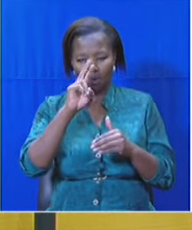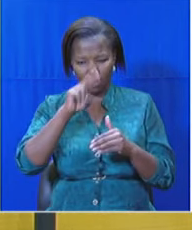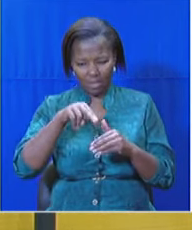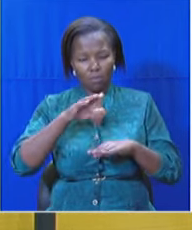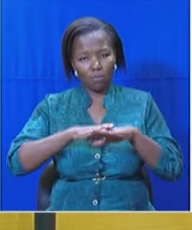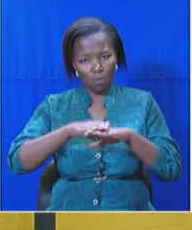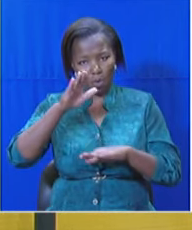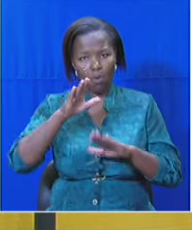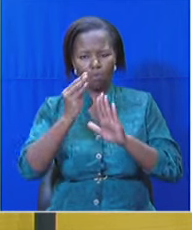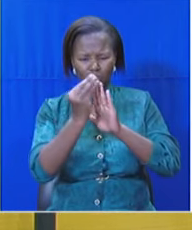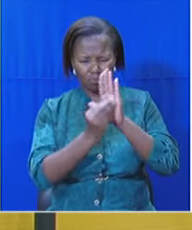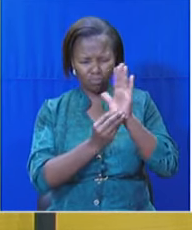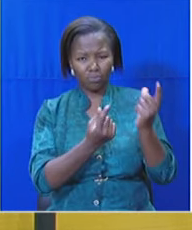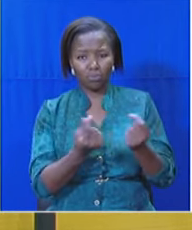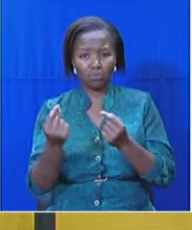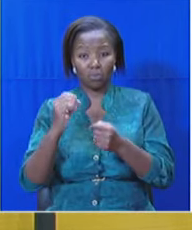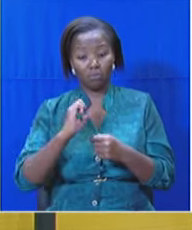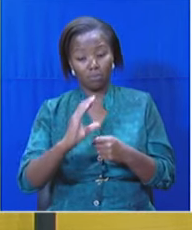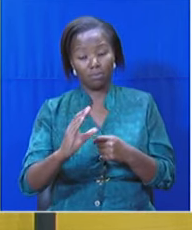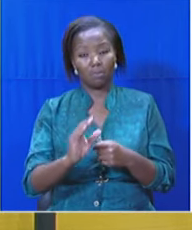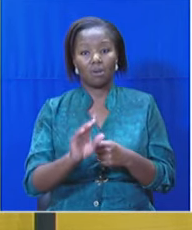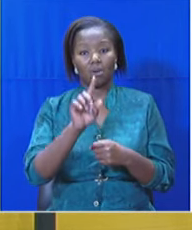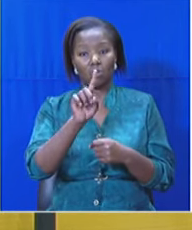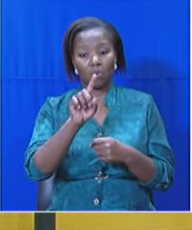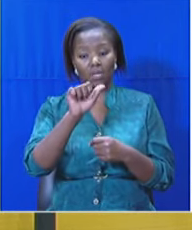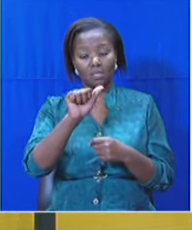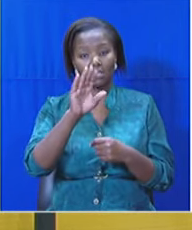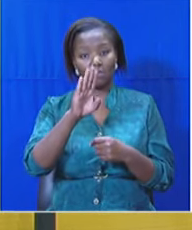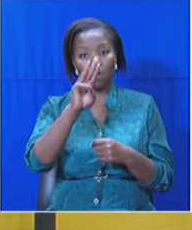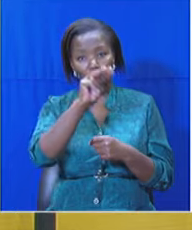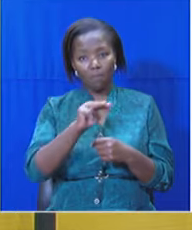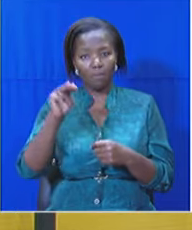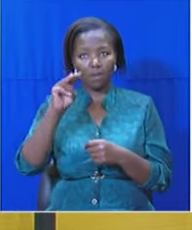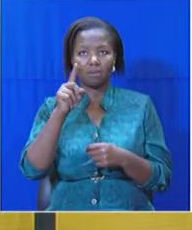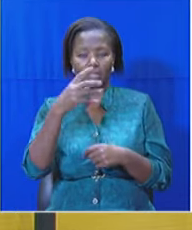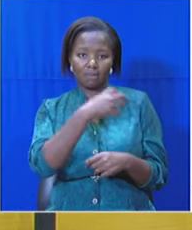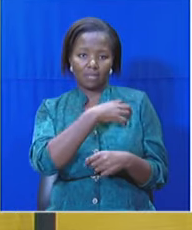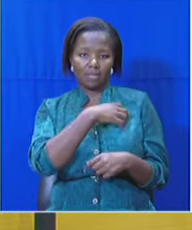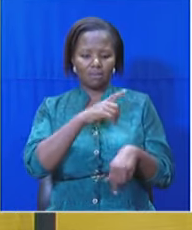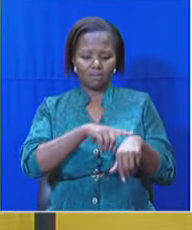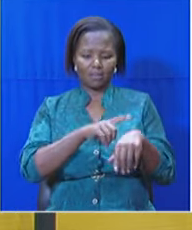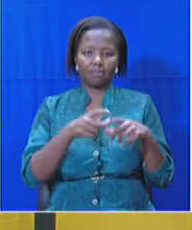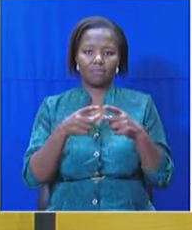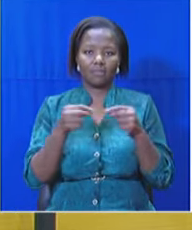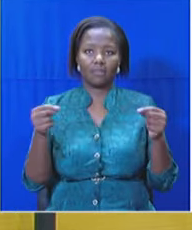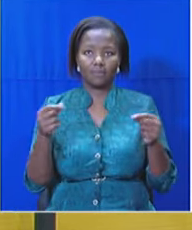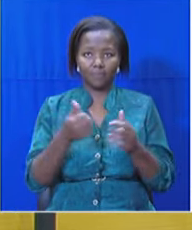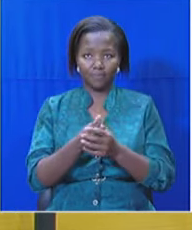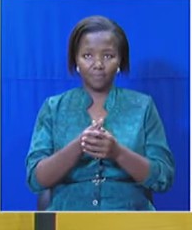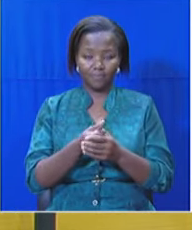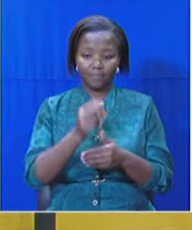at a cost of 164 million. Honorable Deputy Minister, your time is up.